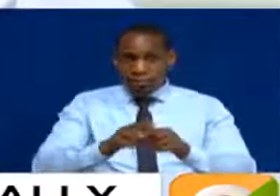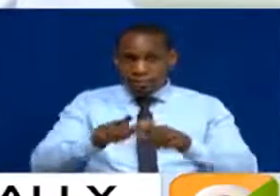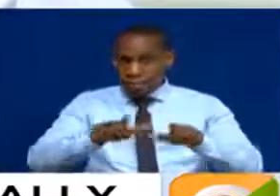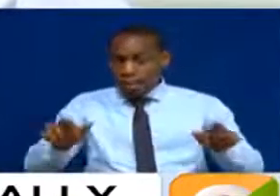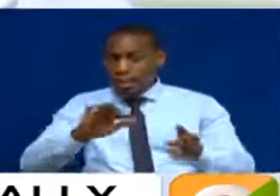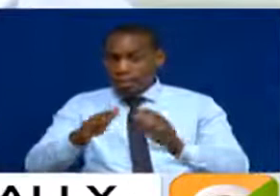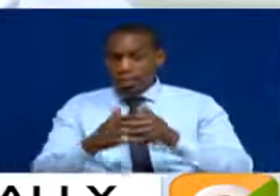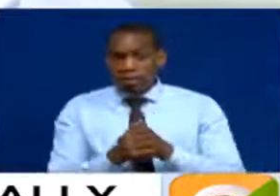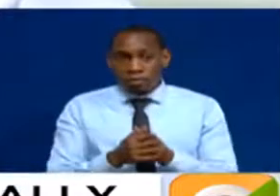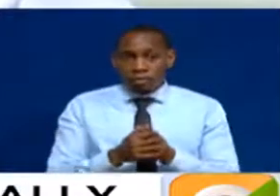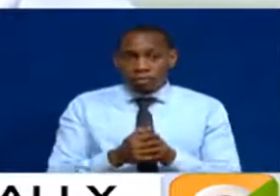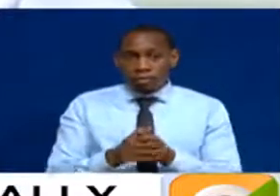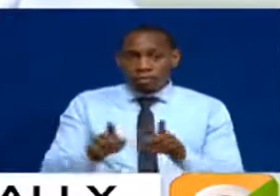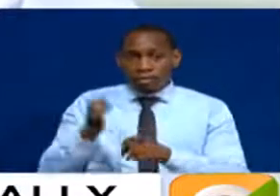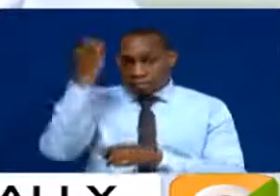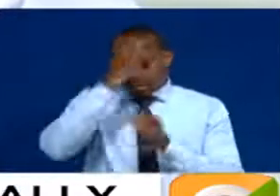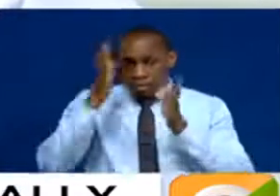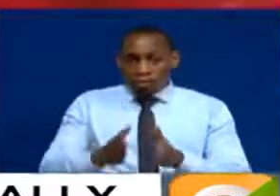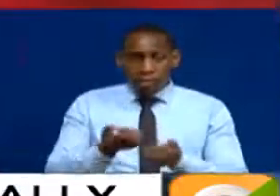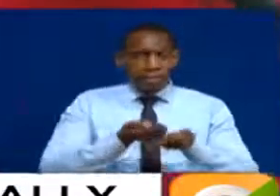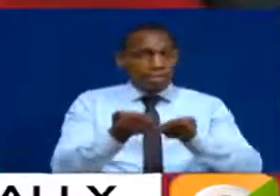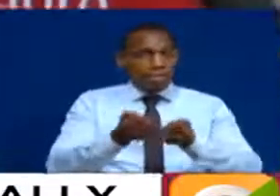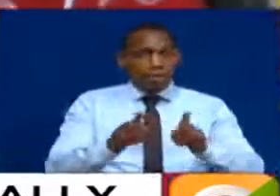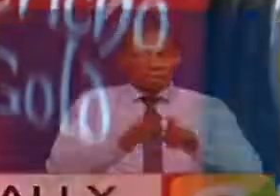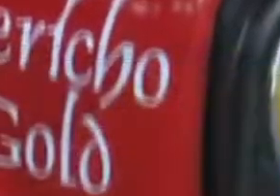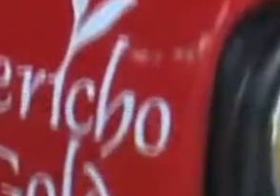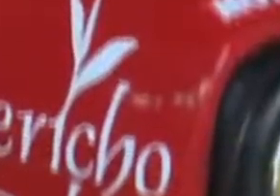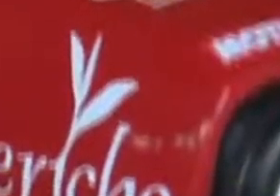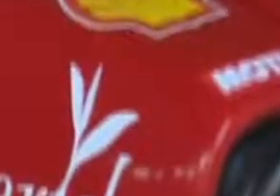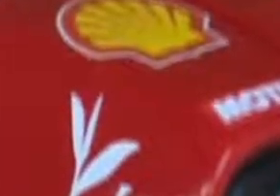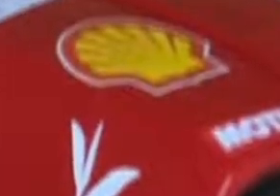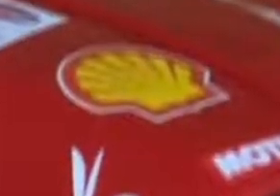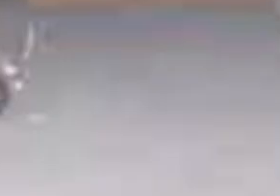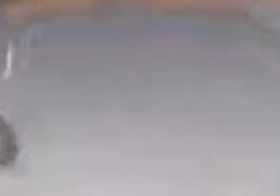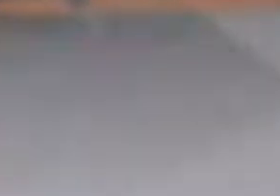terrain. The Europeans will never have driven in on these sort of roads in the past.